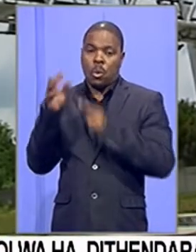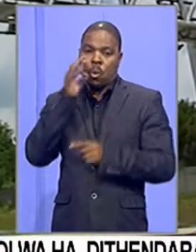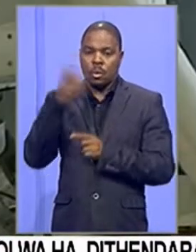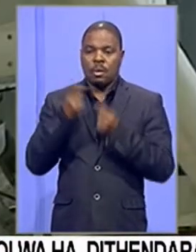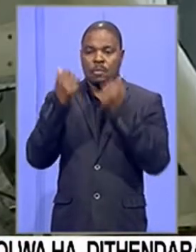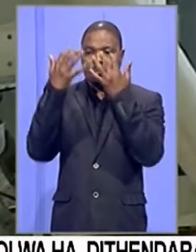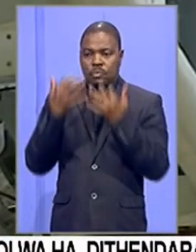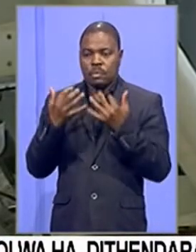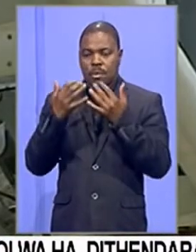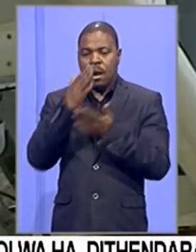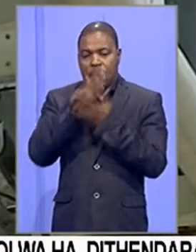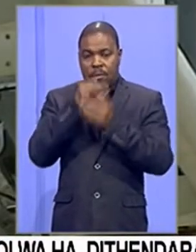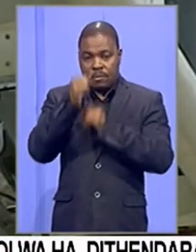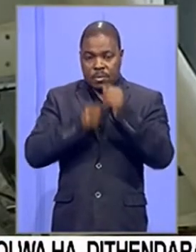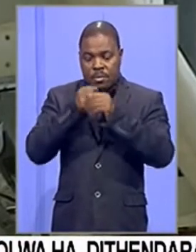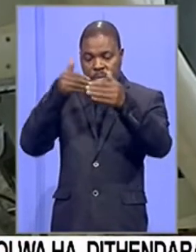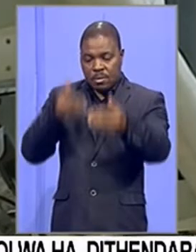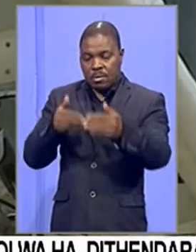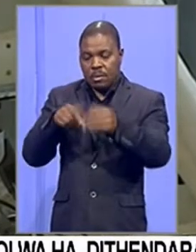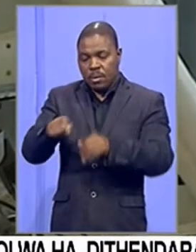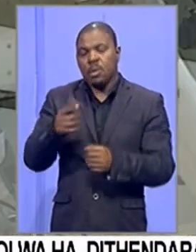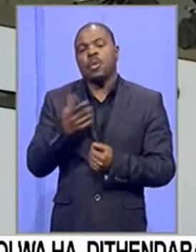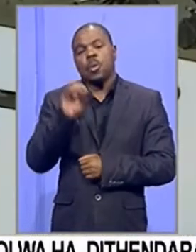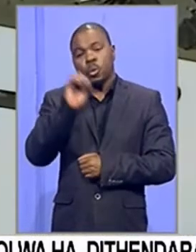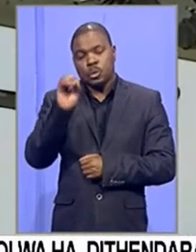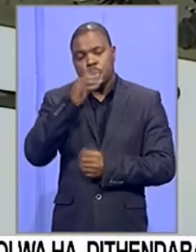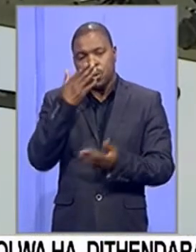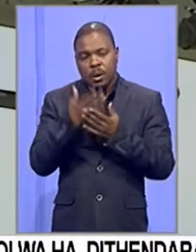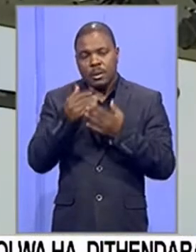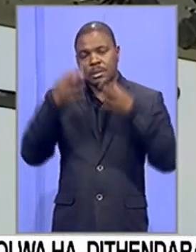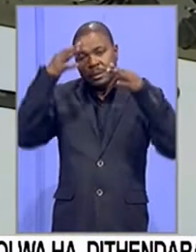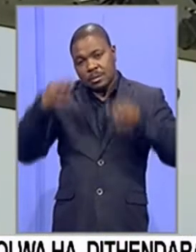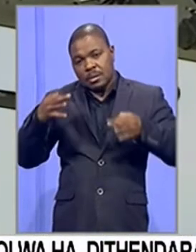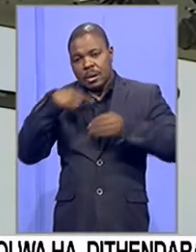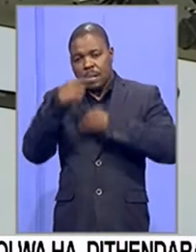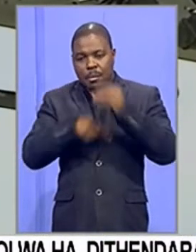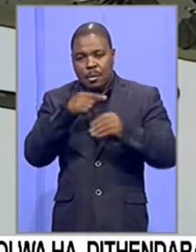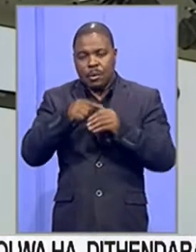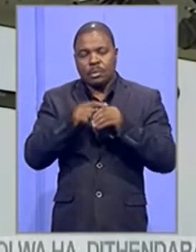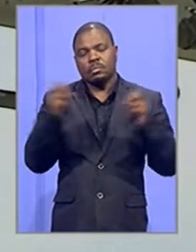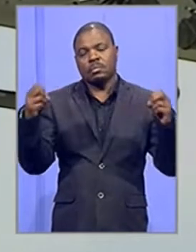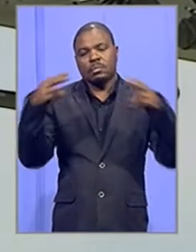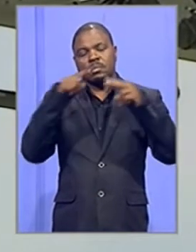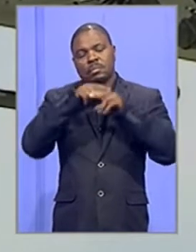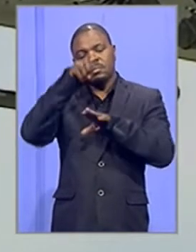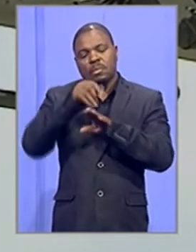ditjhelete tsa hara selemo ka kgwedi ya Mphalane ke moo ho tlang ho nkwa qeto ka maemo a di-e-toll.